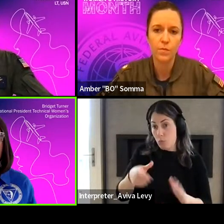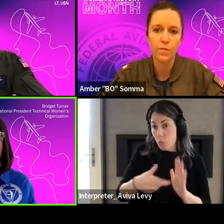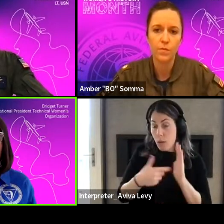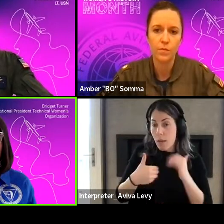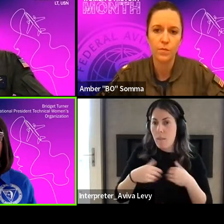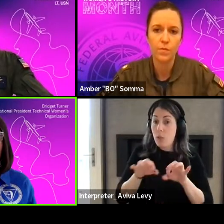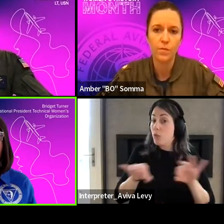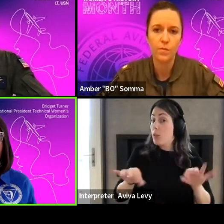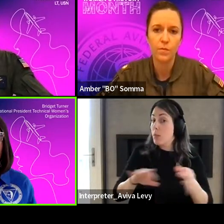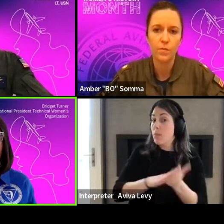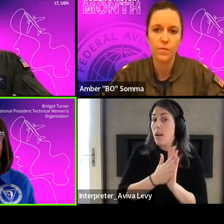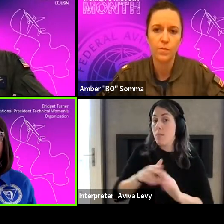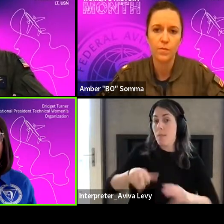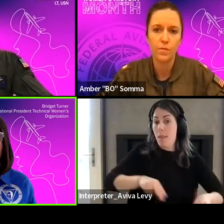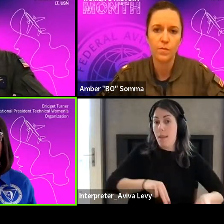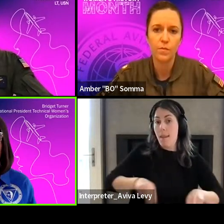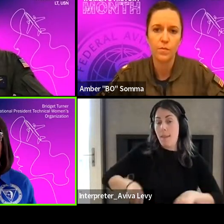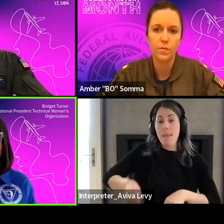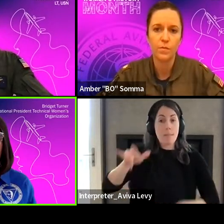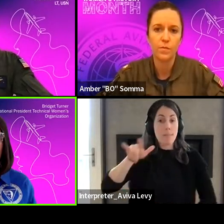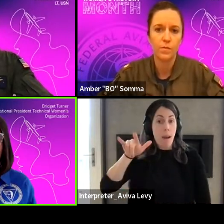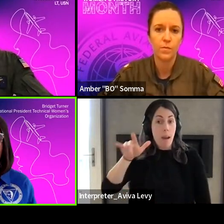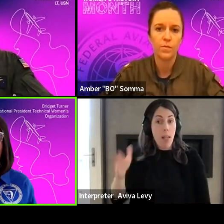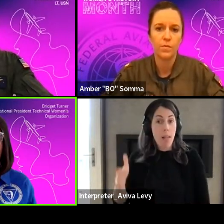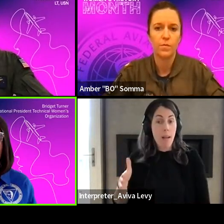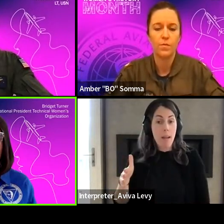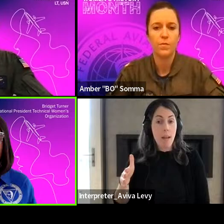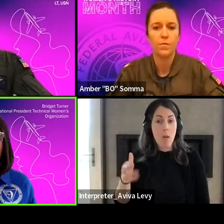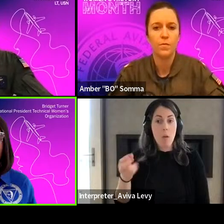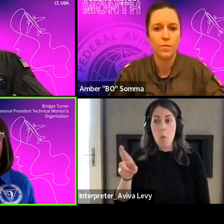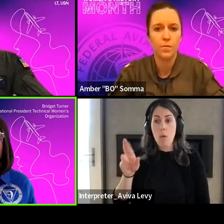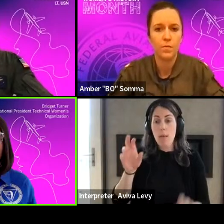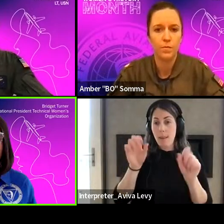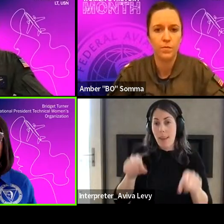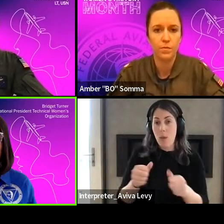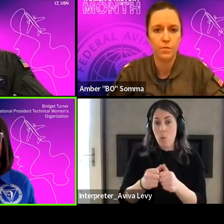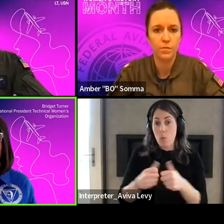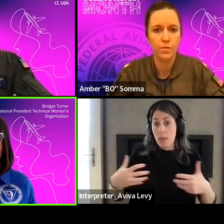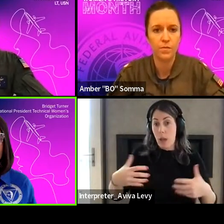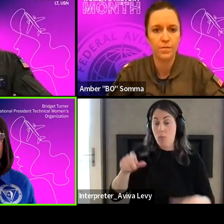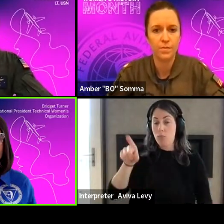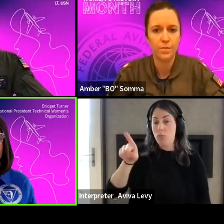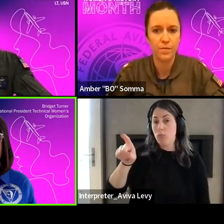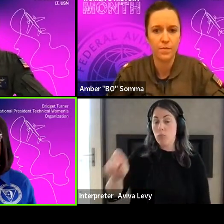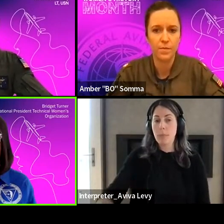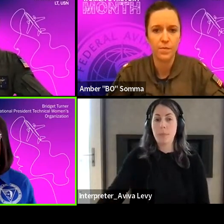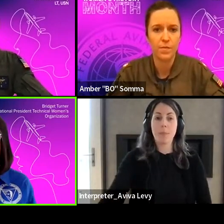to become a Navy pilot, or can you be one without a degree?